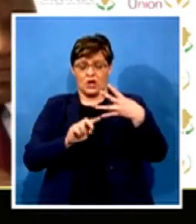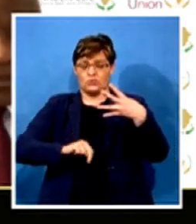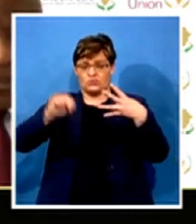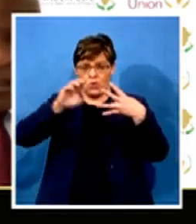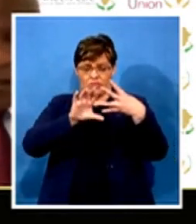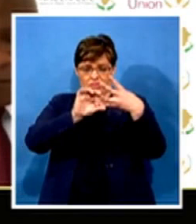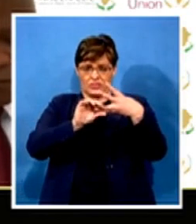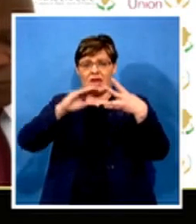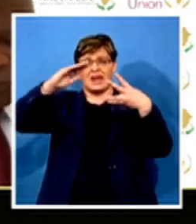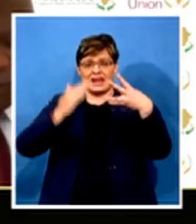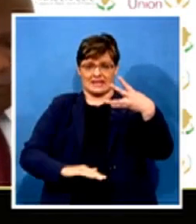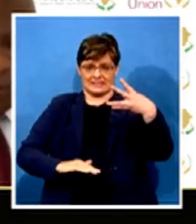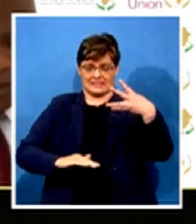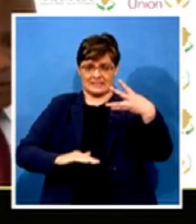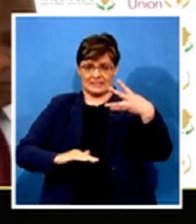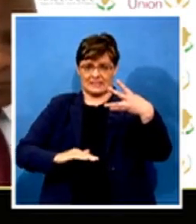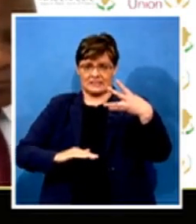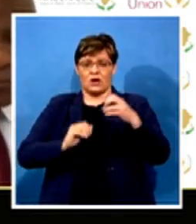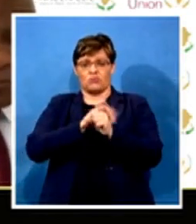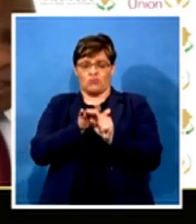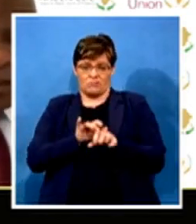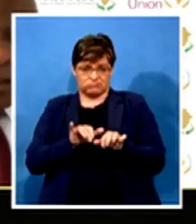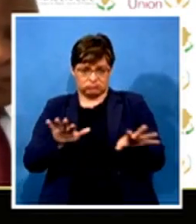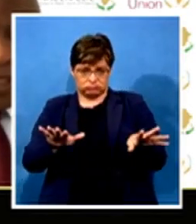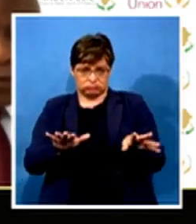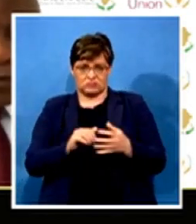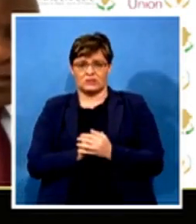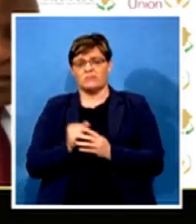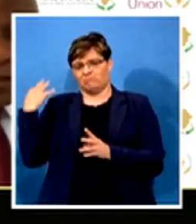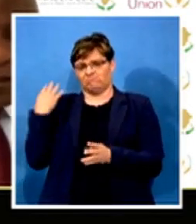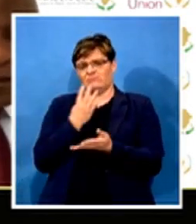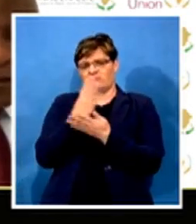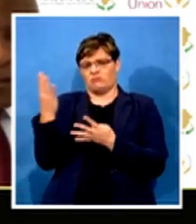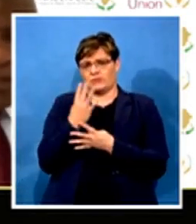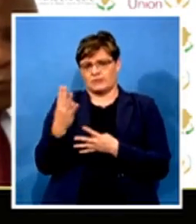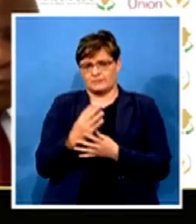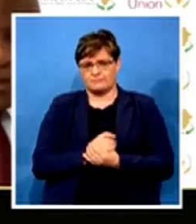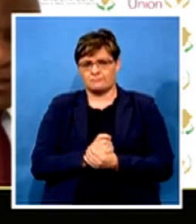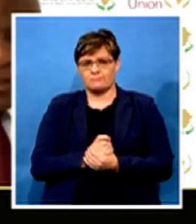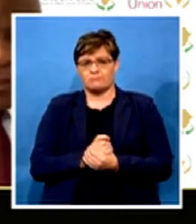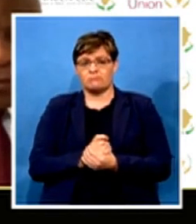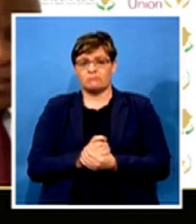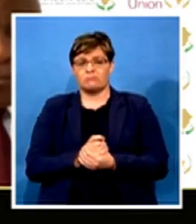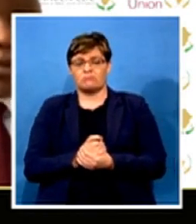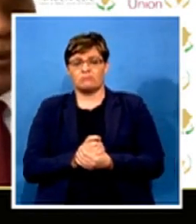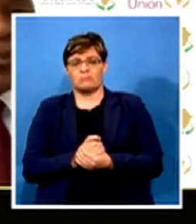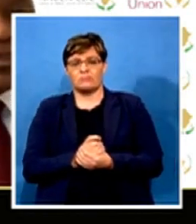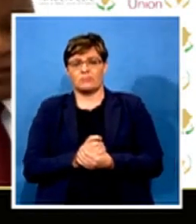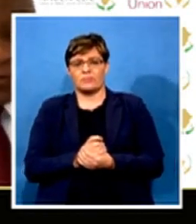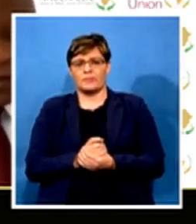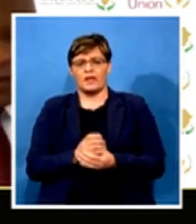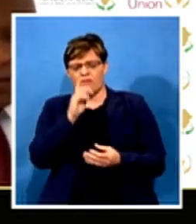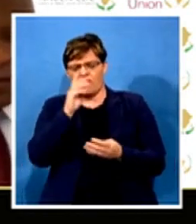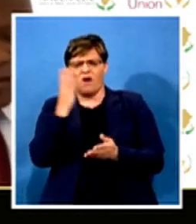the last 4 weeks. If you now look at the last 4 weeks with our most